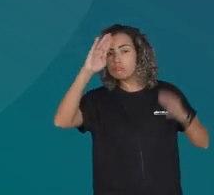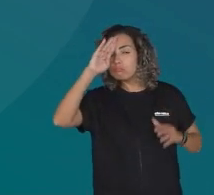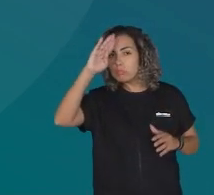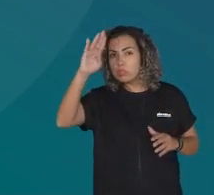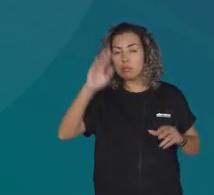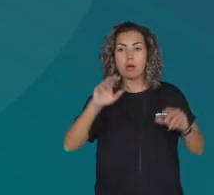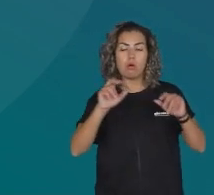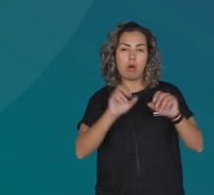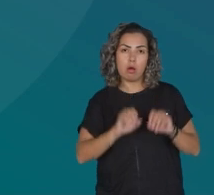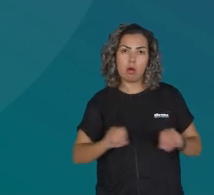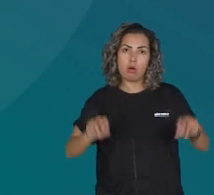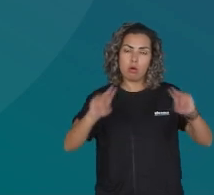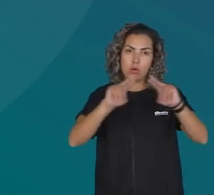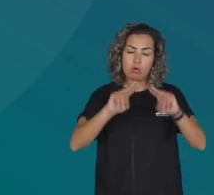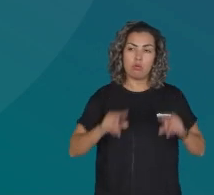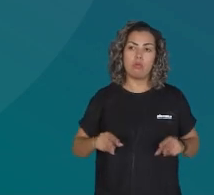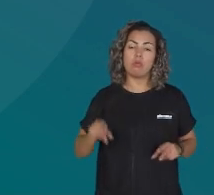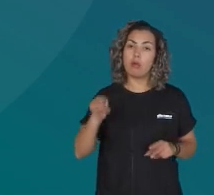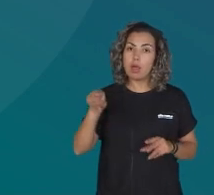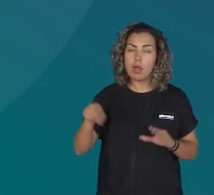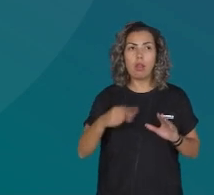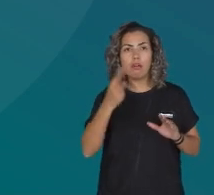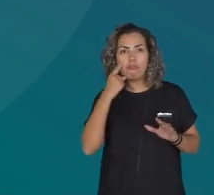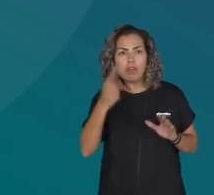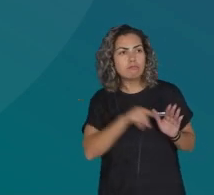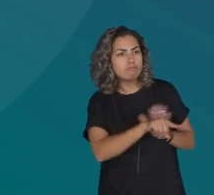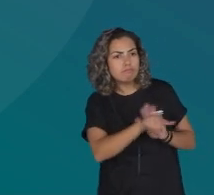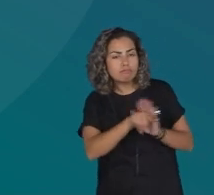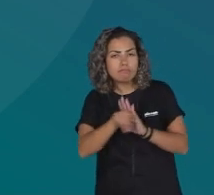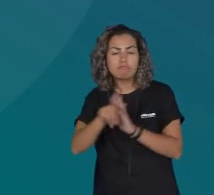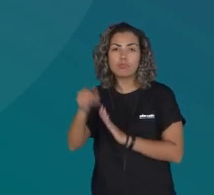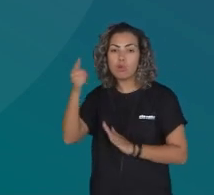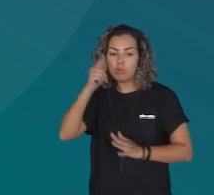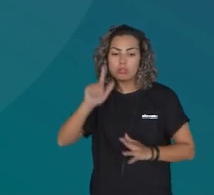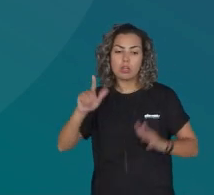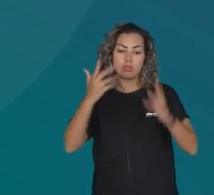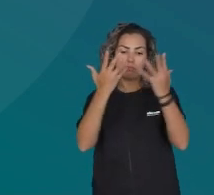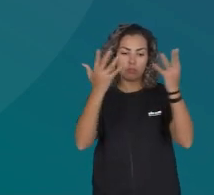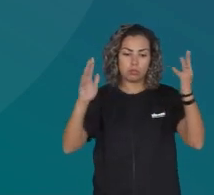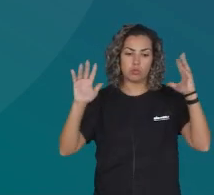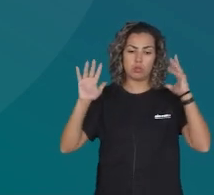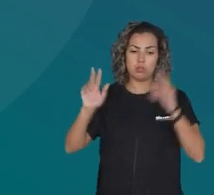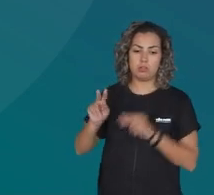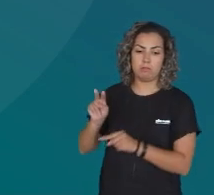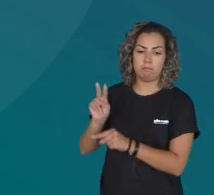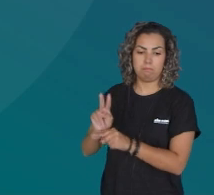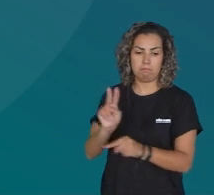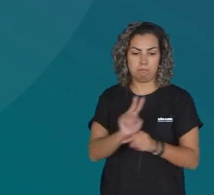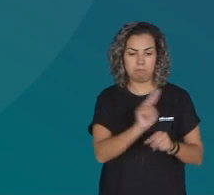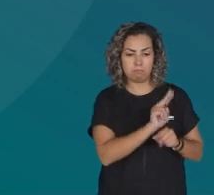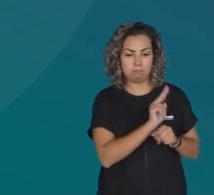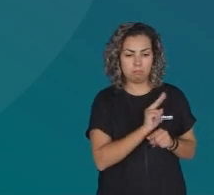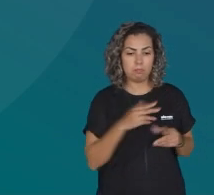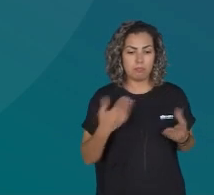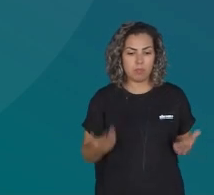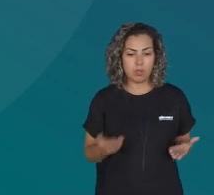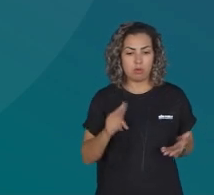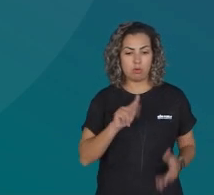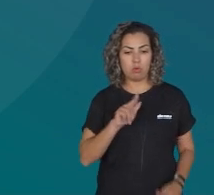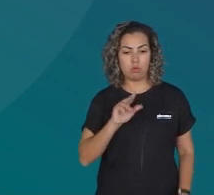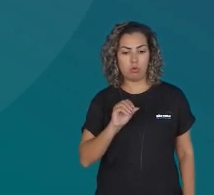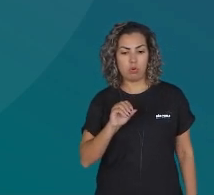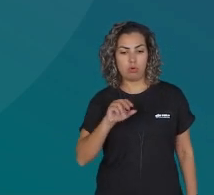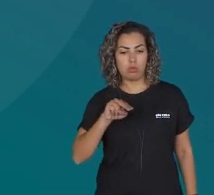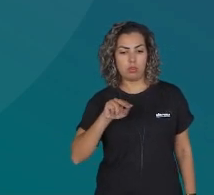prove nature-based solutions and protect ecosystems. I can only say, Gulnara, it is such a pleasure to work with